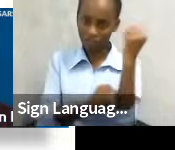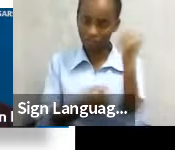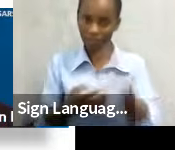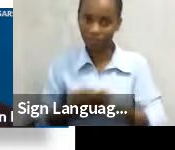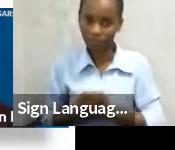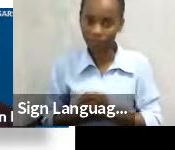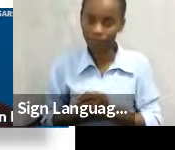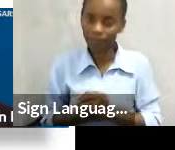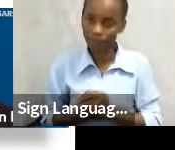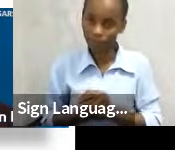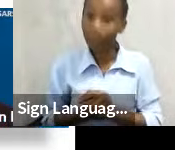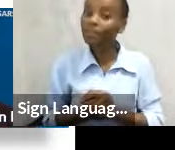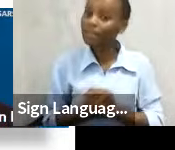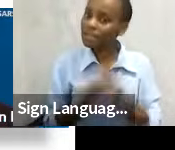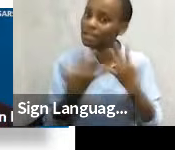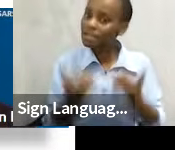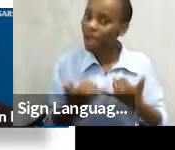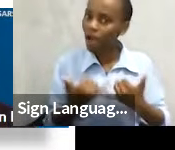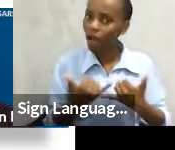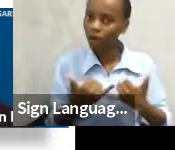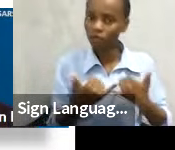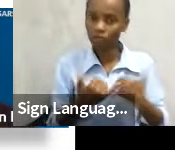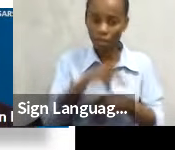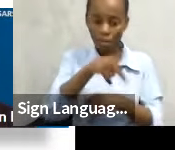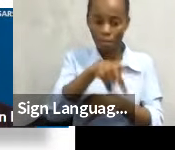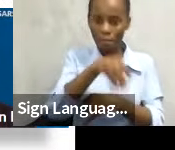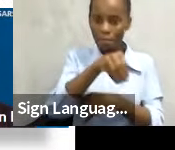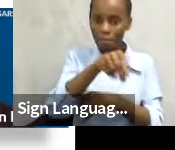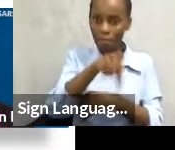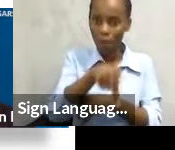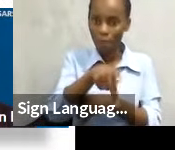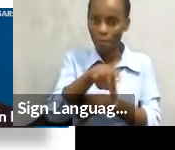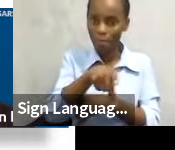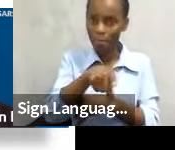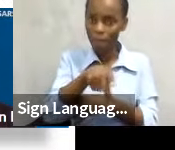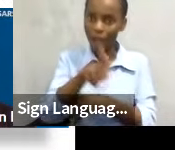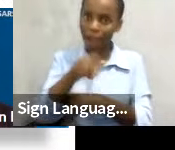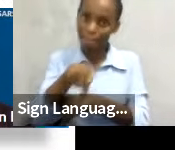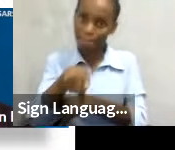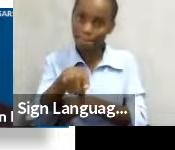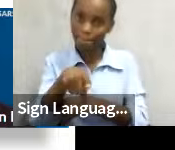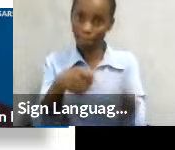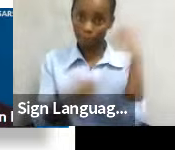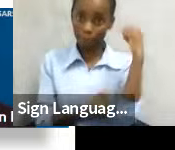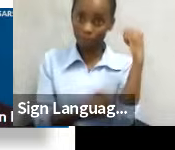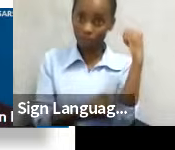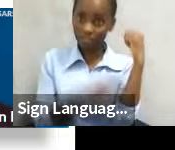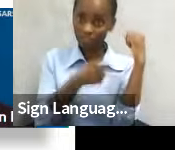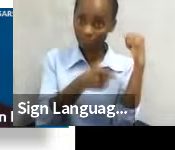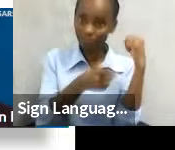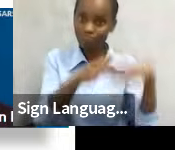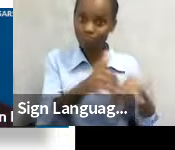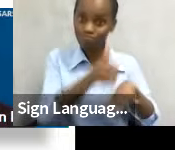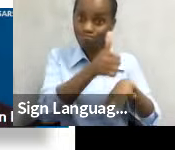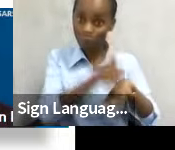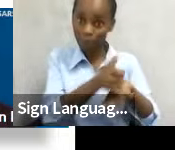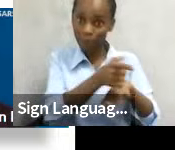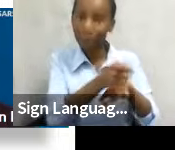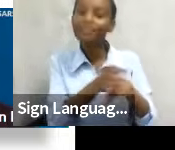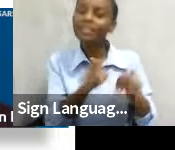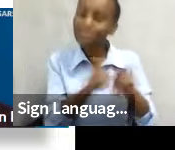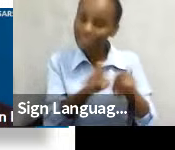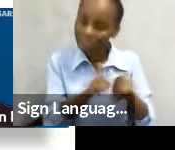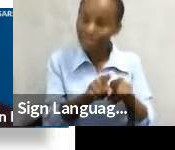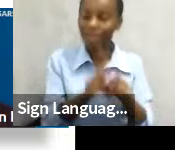pop-up offices have been set up. Again, please do engage one of our service ambassadors via our contact